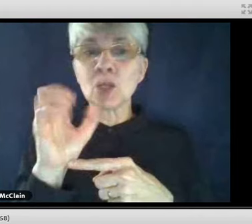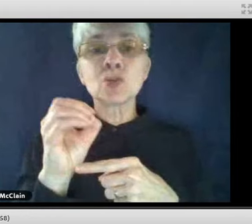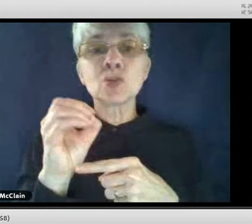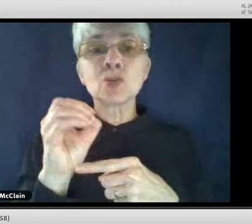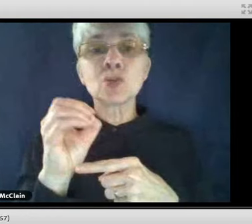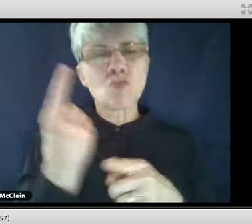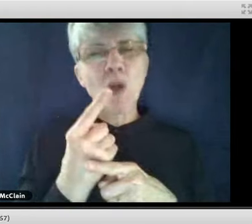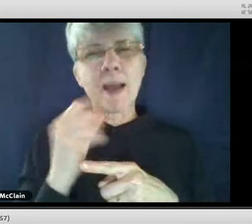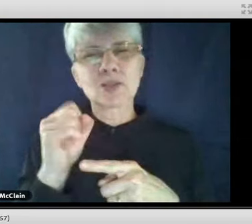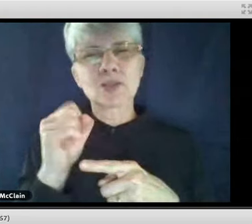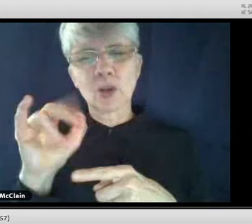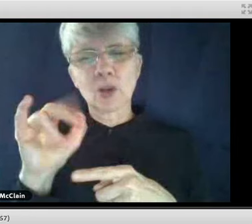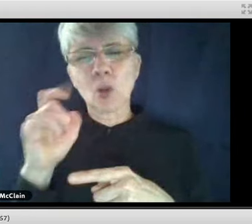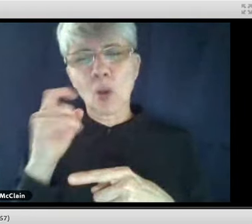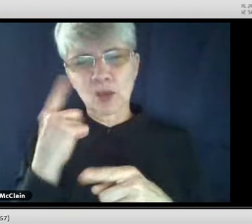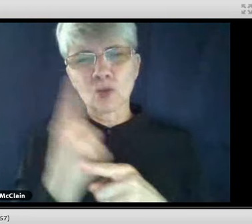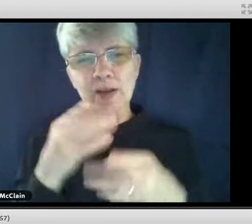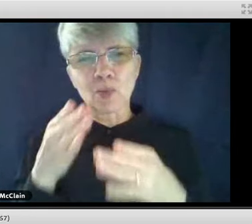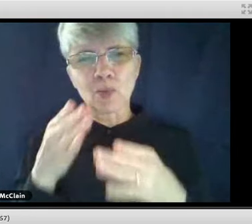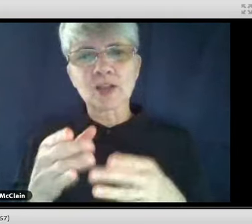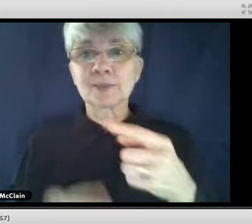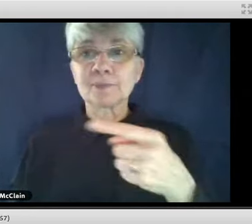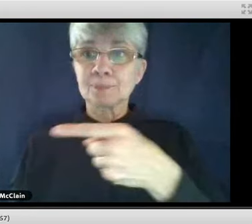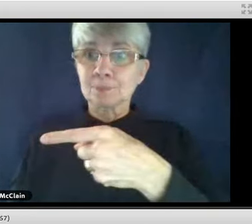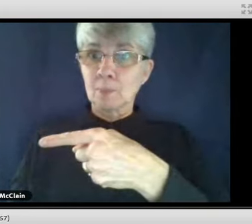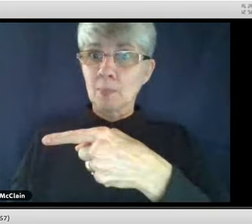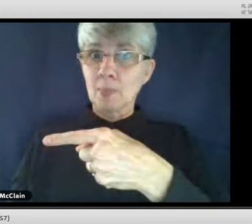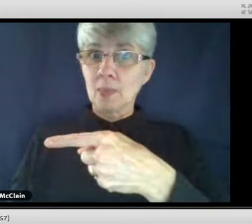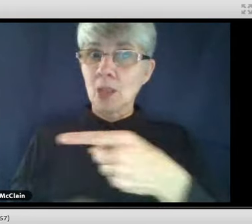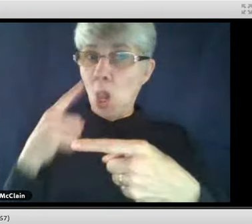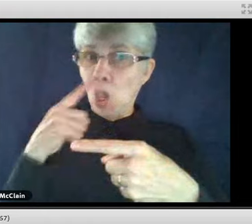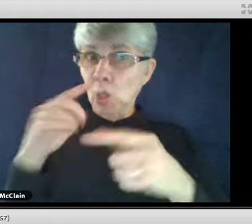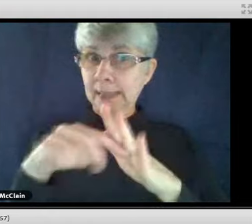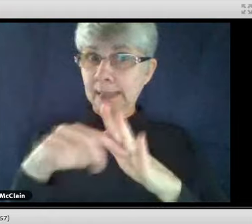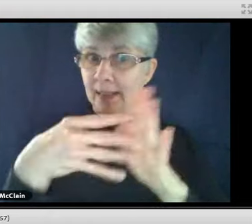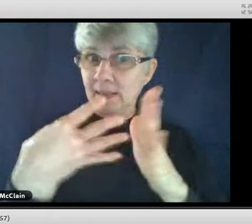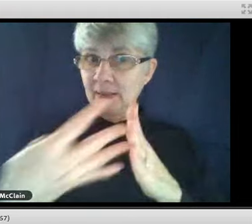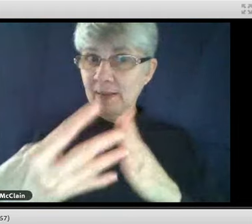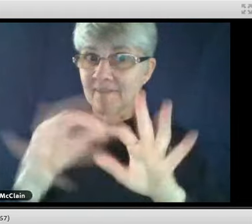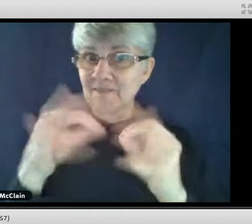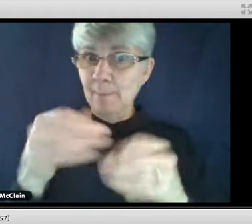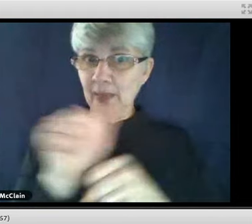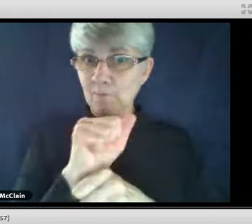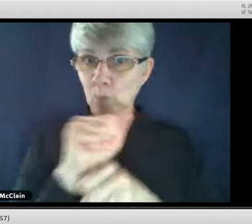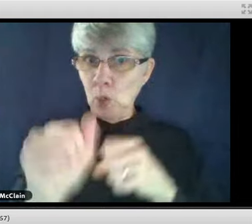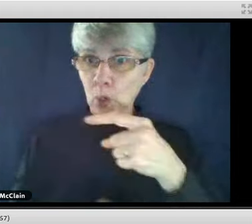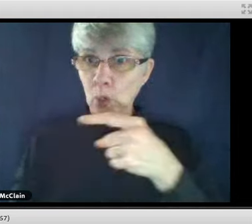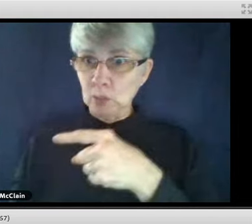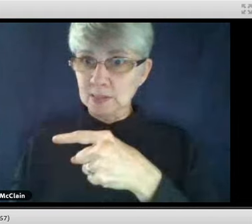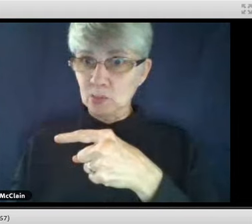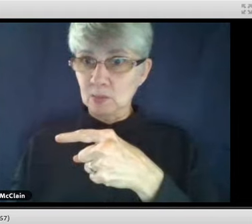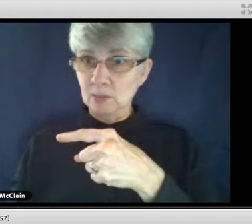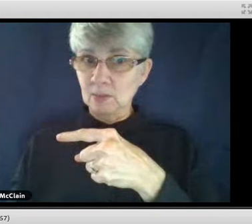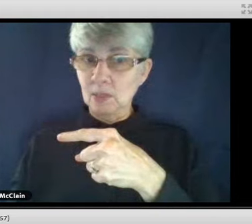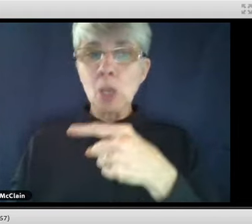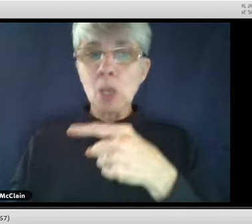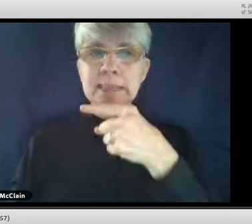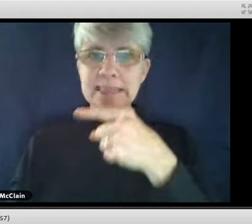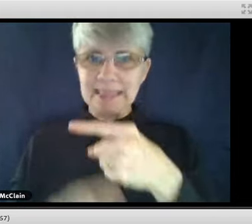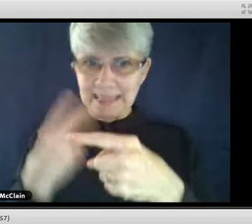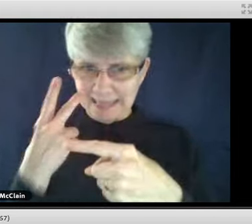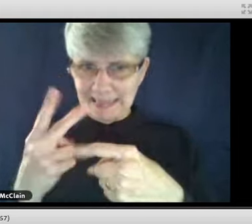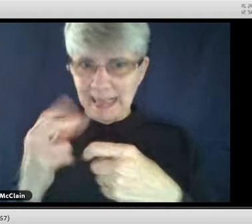So Nicole, I think you're in the right direction. So if we look again at our family of works graphic, you can see here